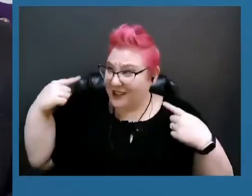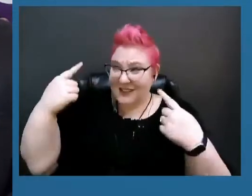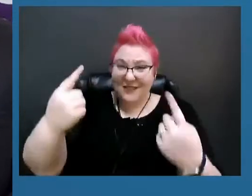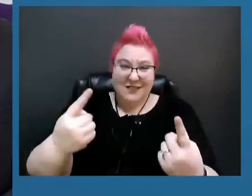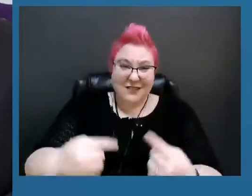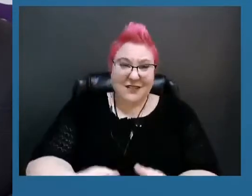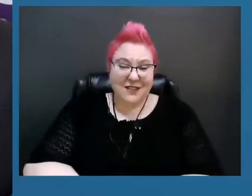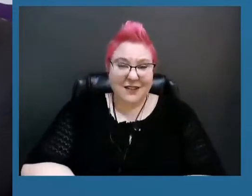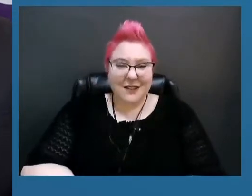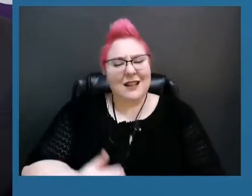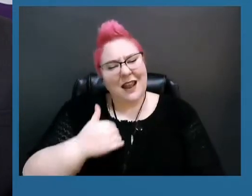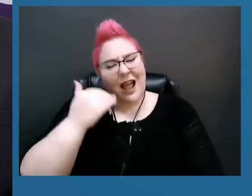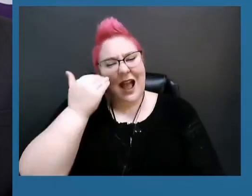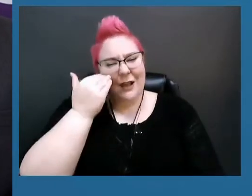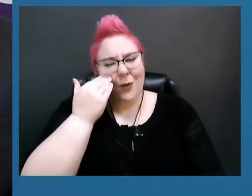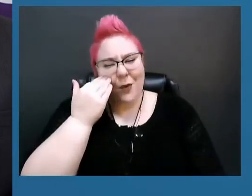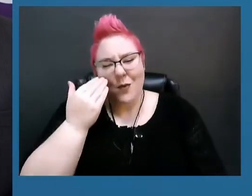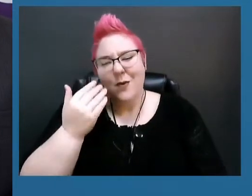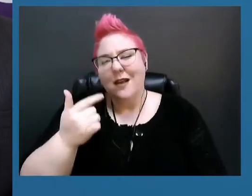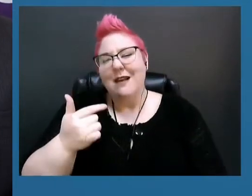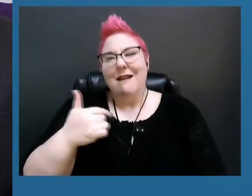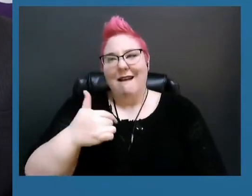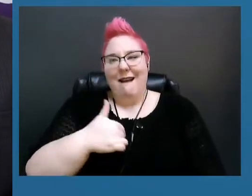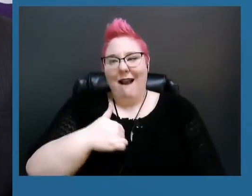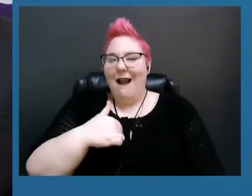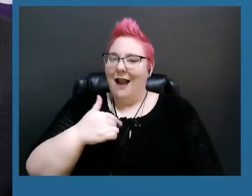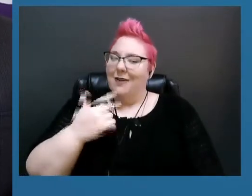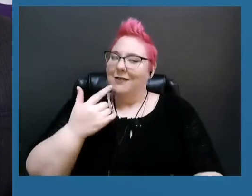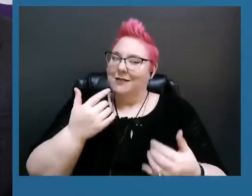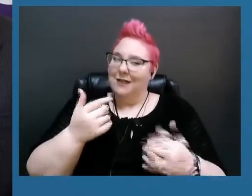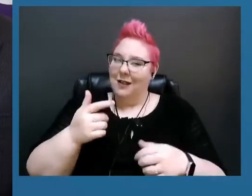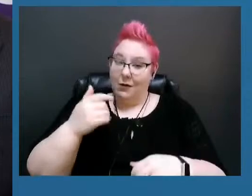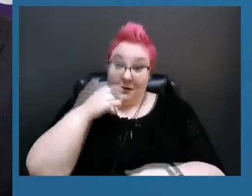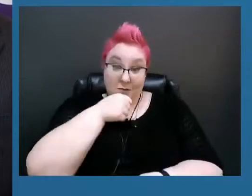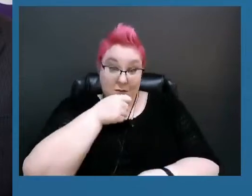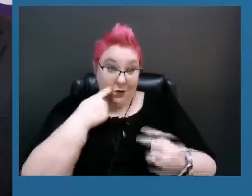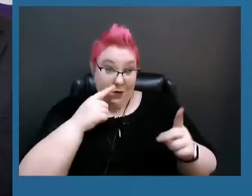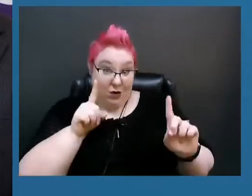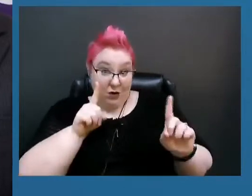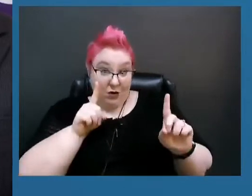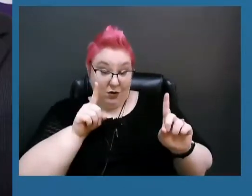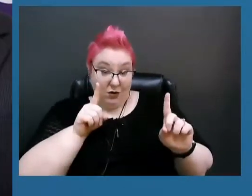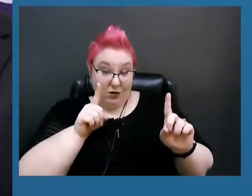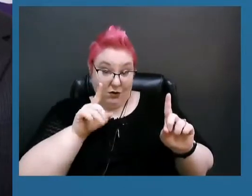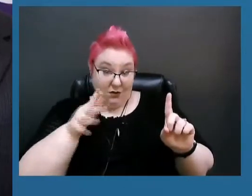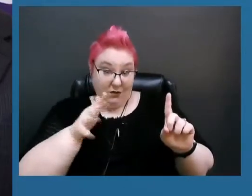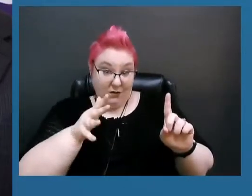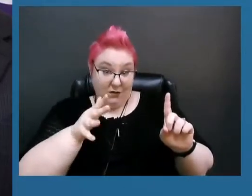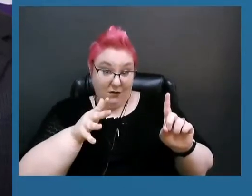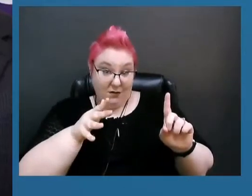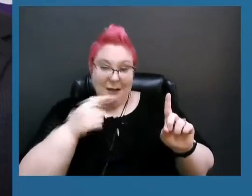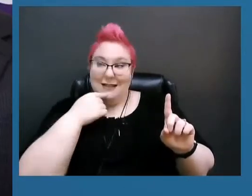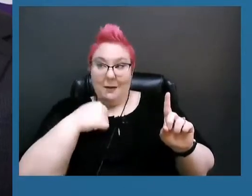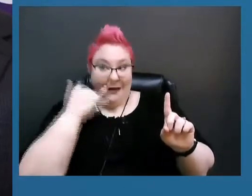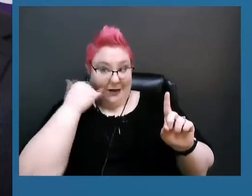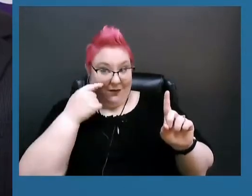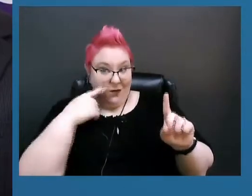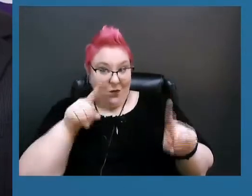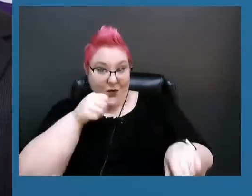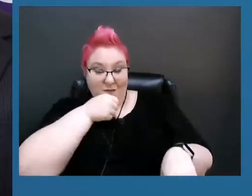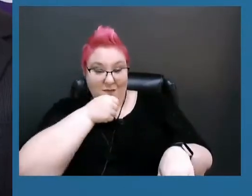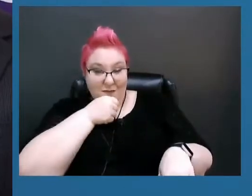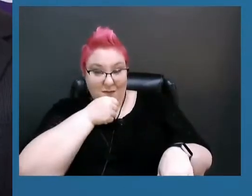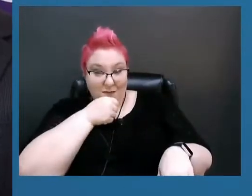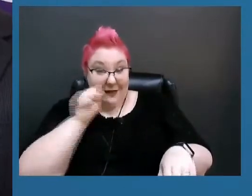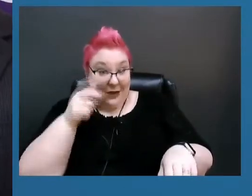little bit about this because I spent a lot of time. And I'm going to see if this works. Does this work? Just tell me if this works. Can you